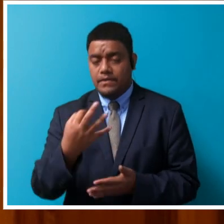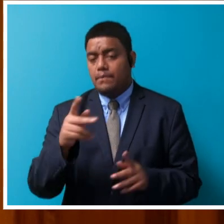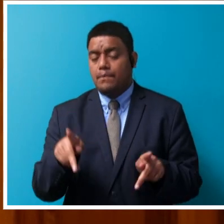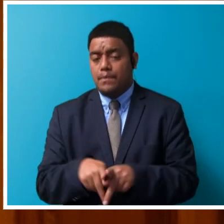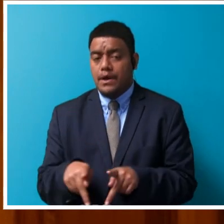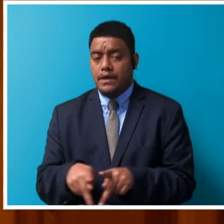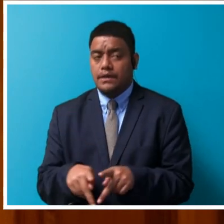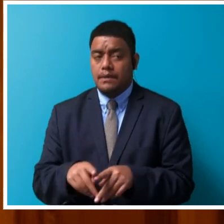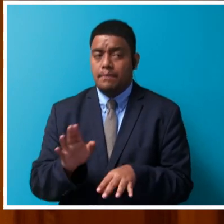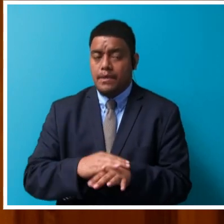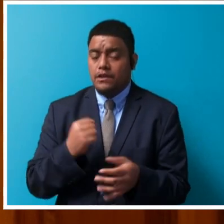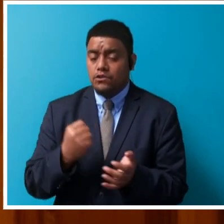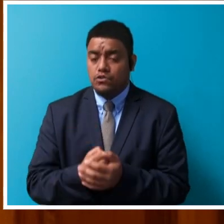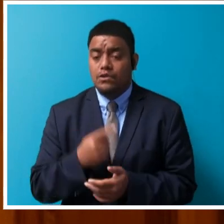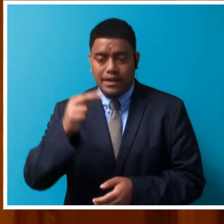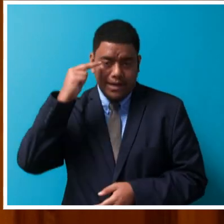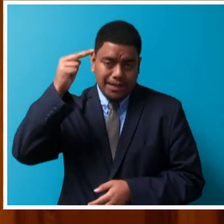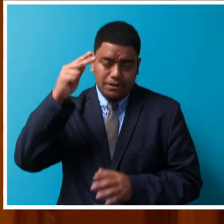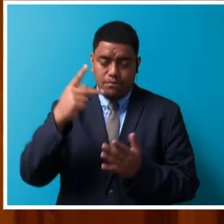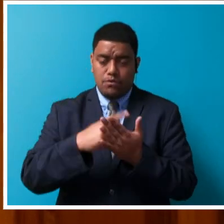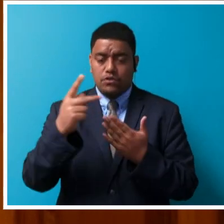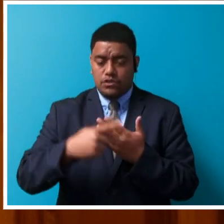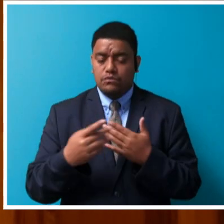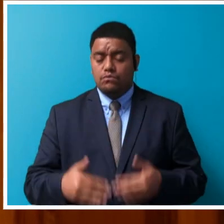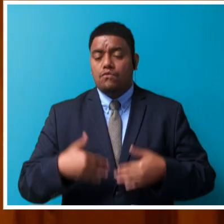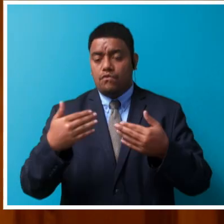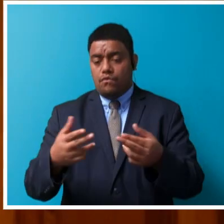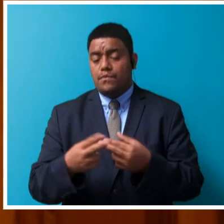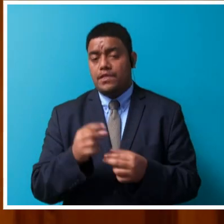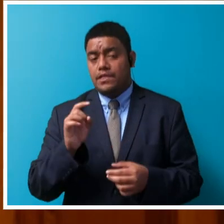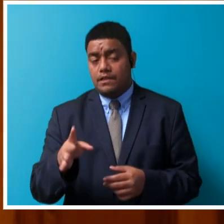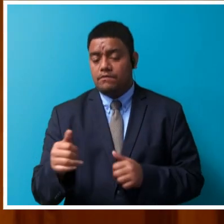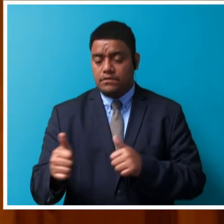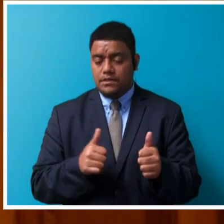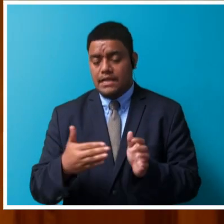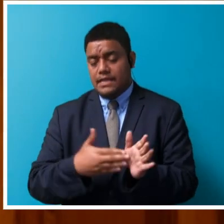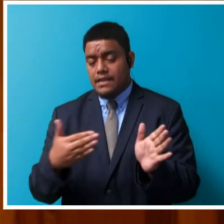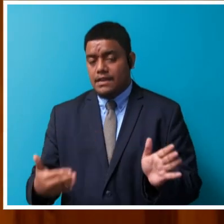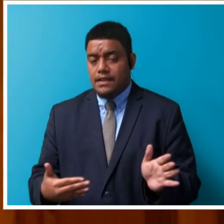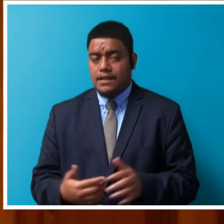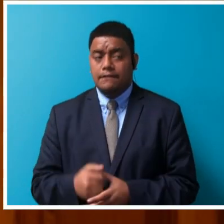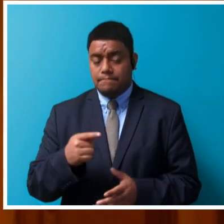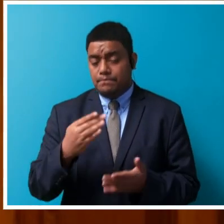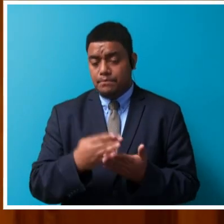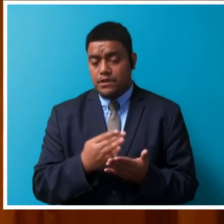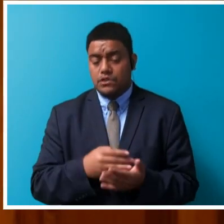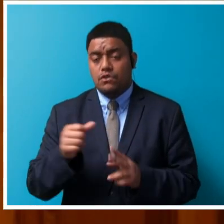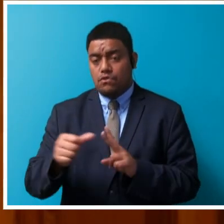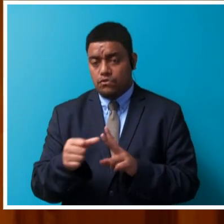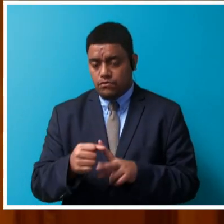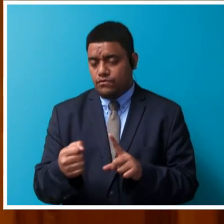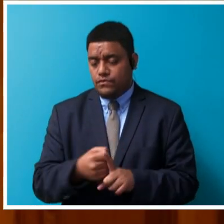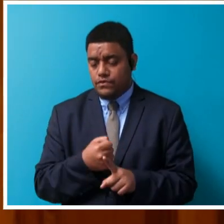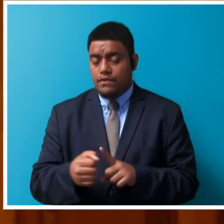partners to ensure critical national projects move ahead without domestic administrative delays. And this budget also empowers